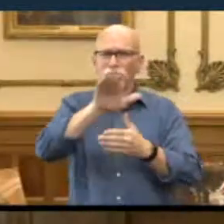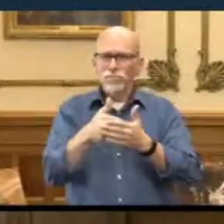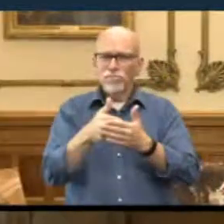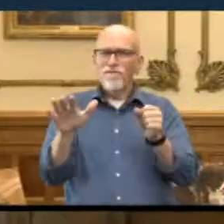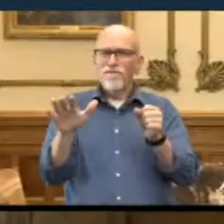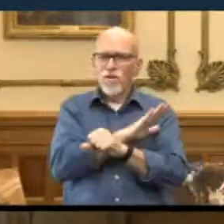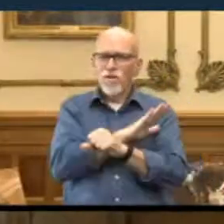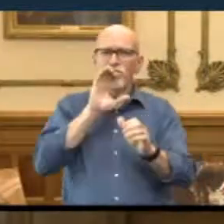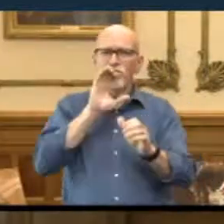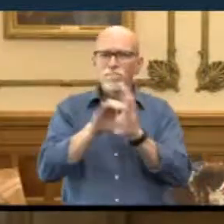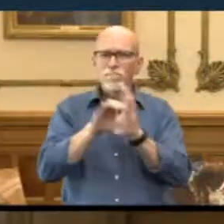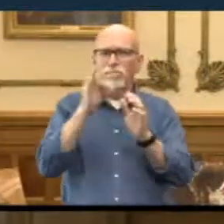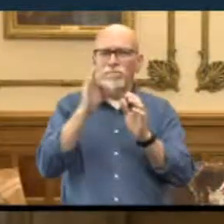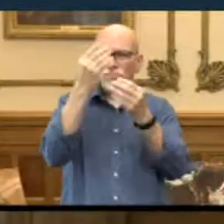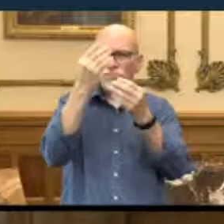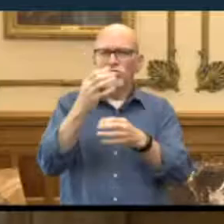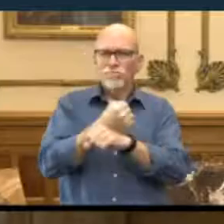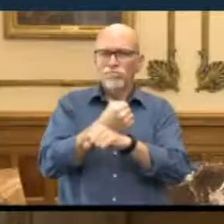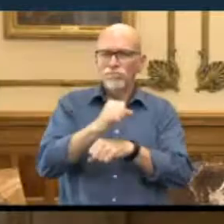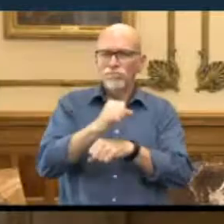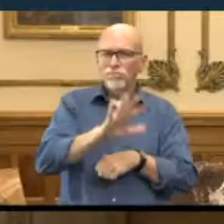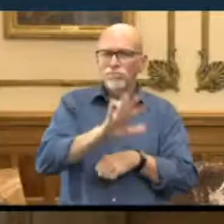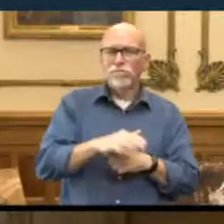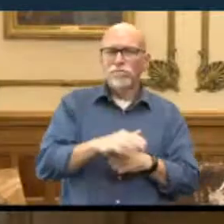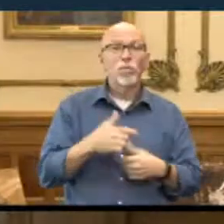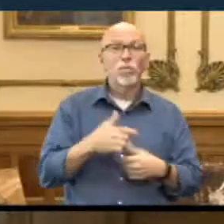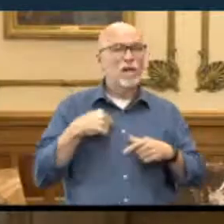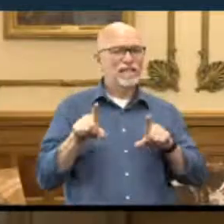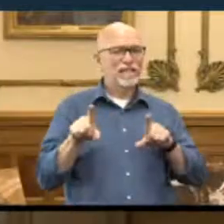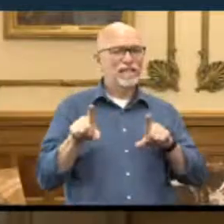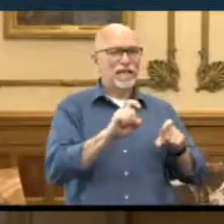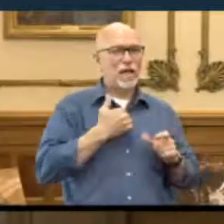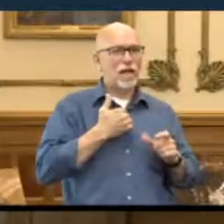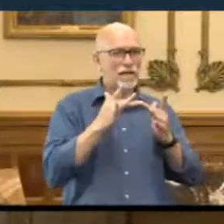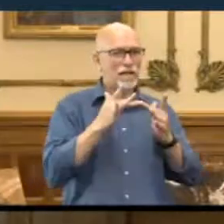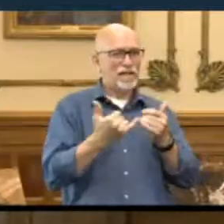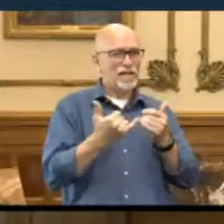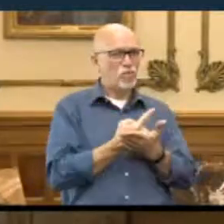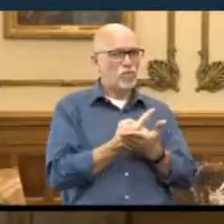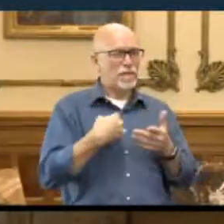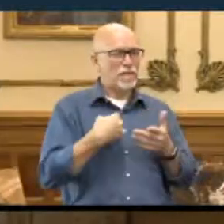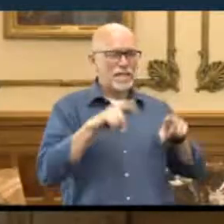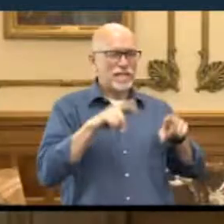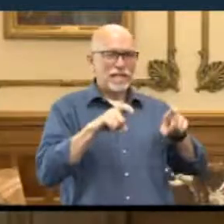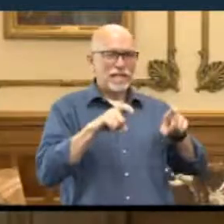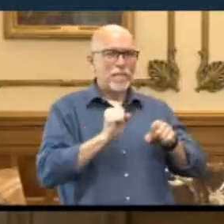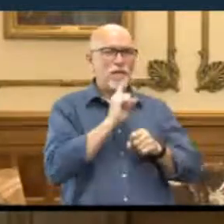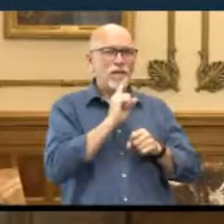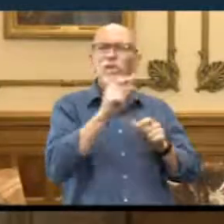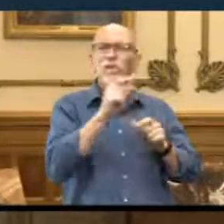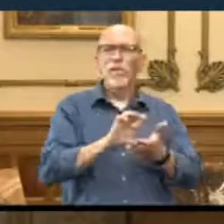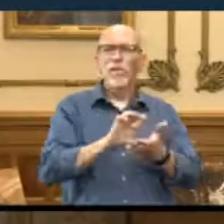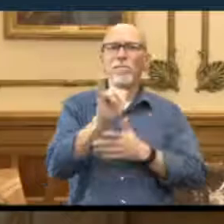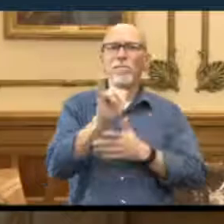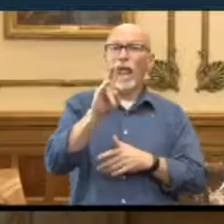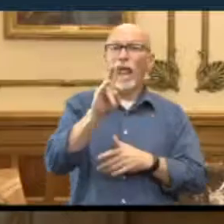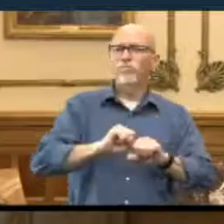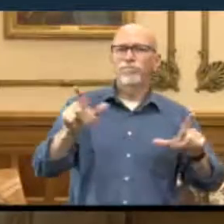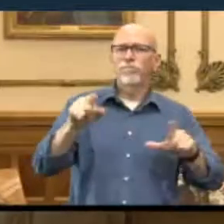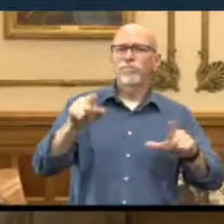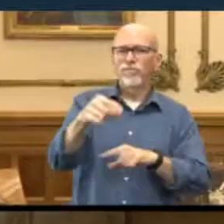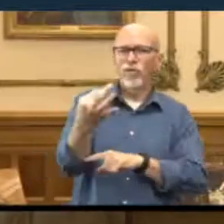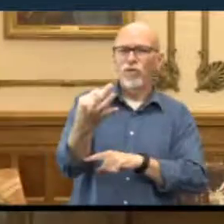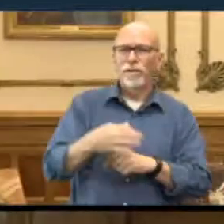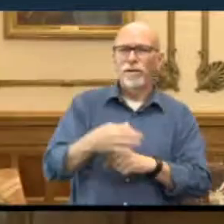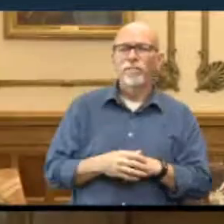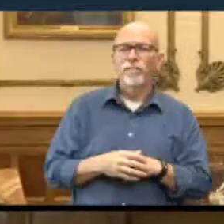data possible. We're doing some pilot testing of our portal this week so that we can make that live for our schools on Friday. Our goal